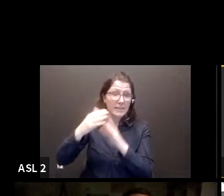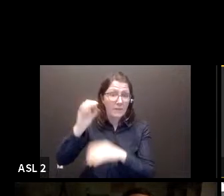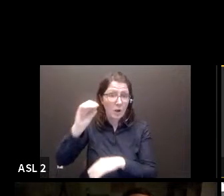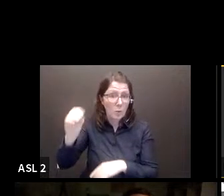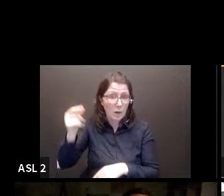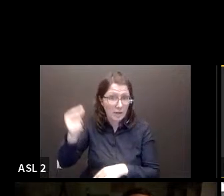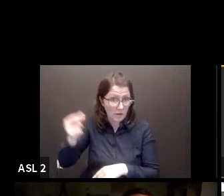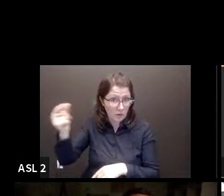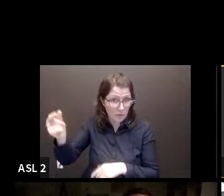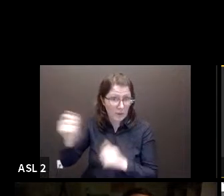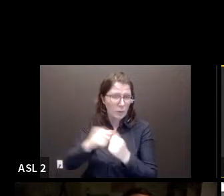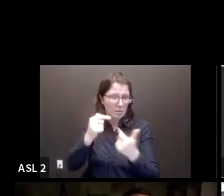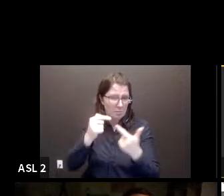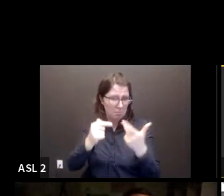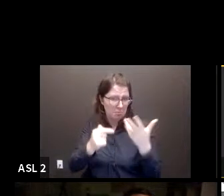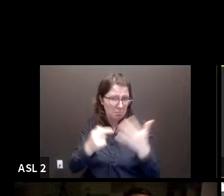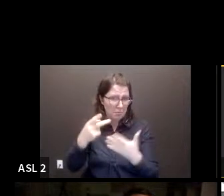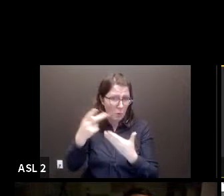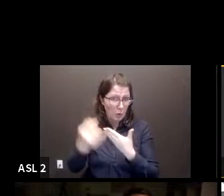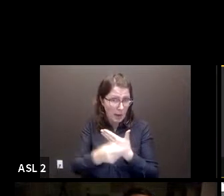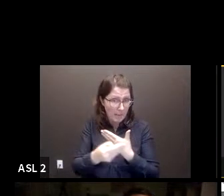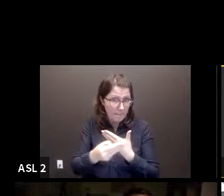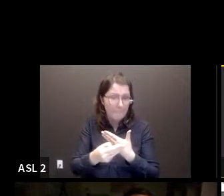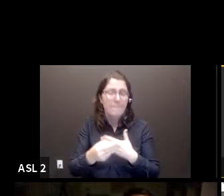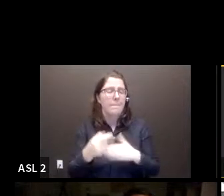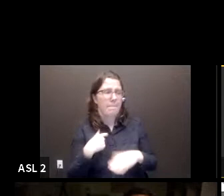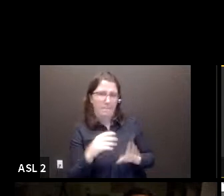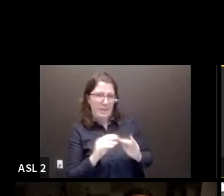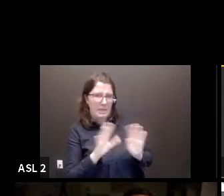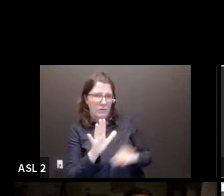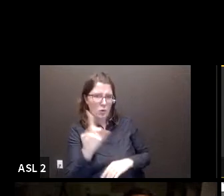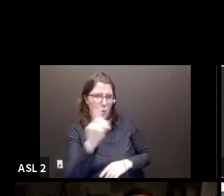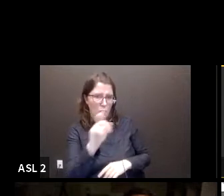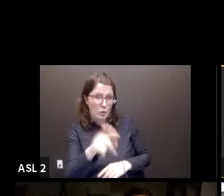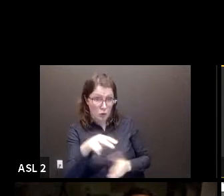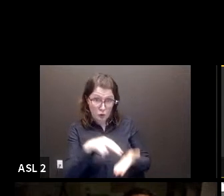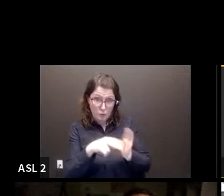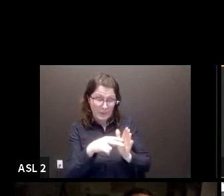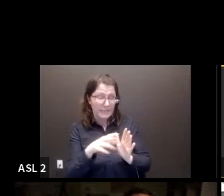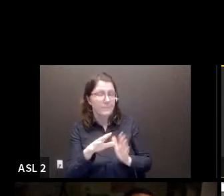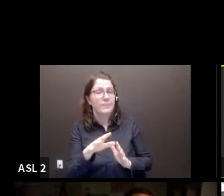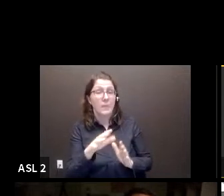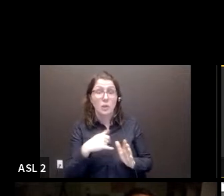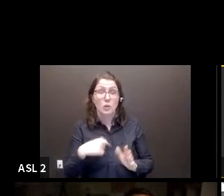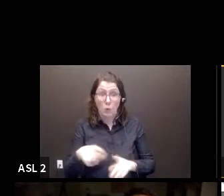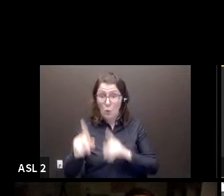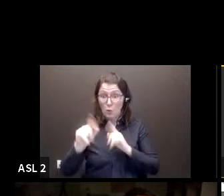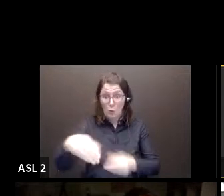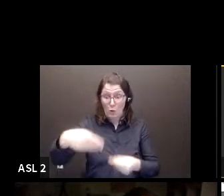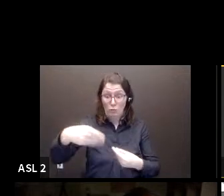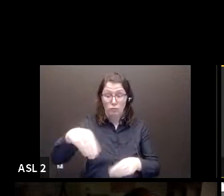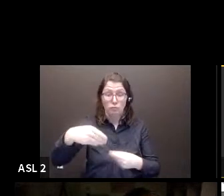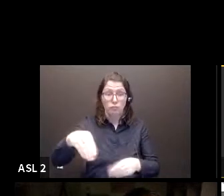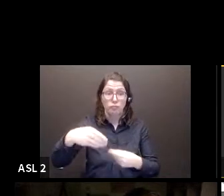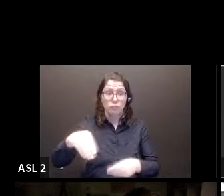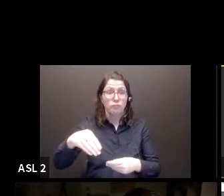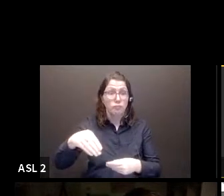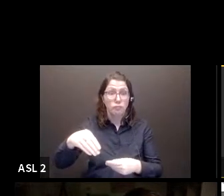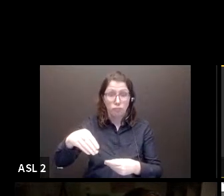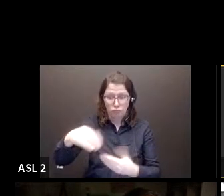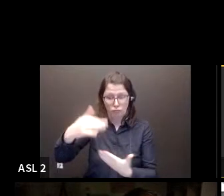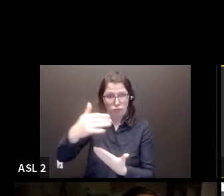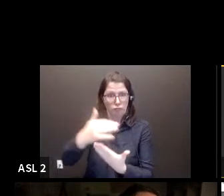so if i understand your question is that with similar programs so the the report itself presents over 30 recommendations